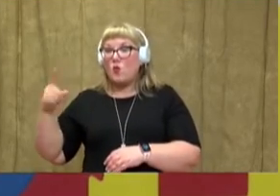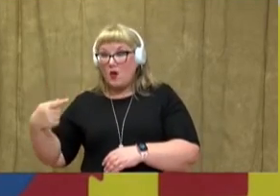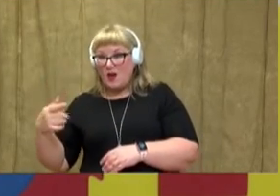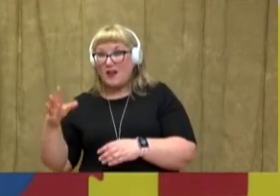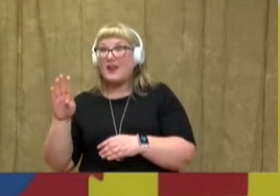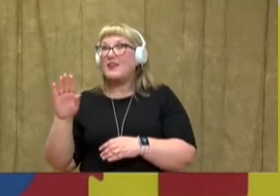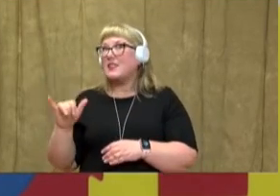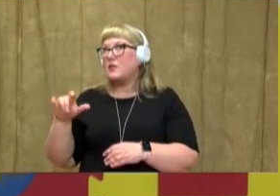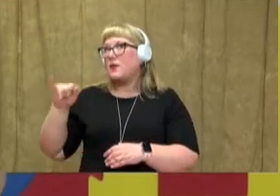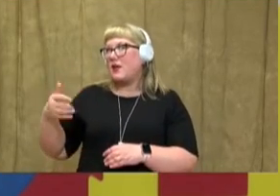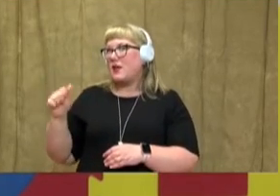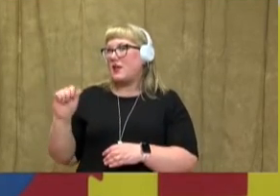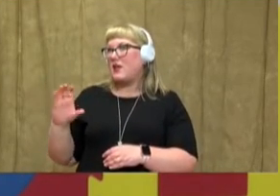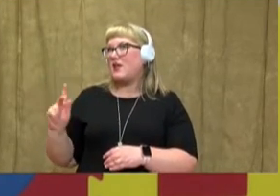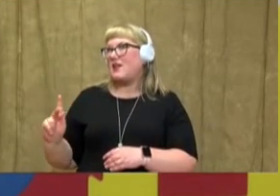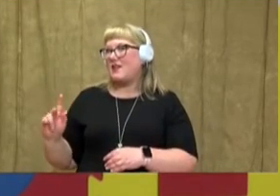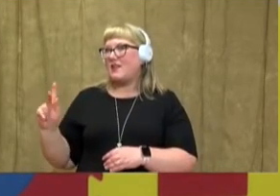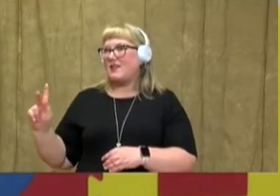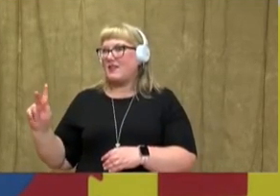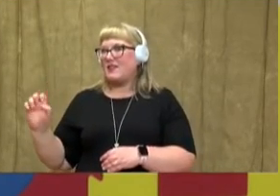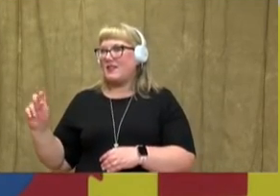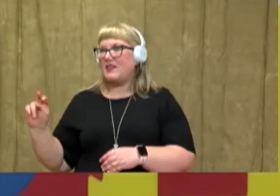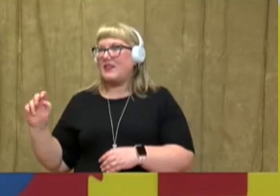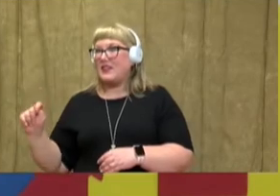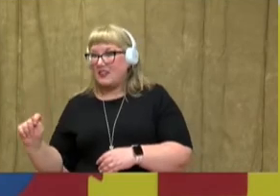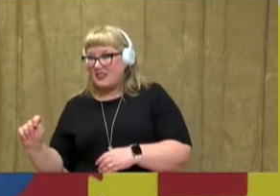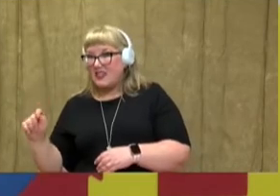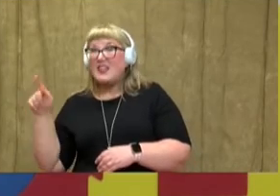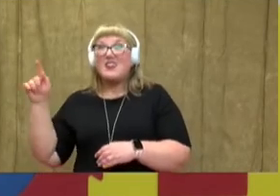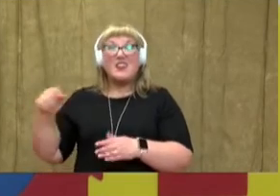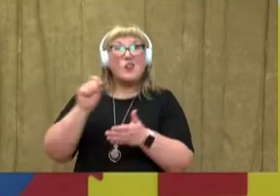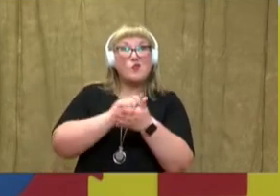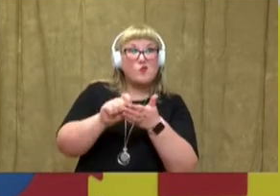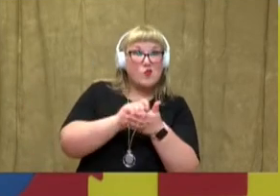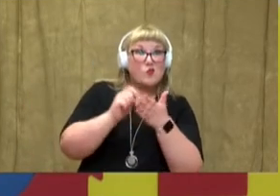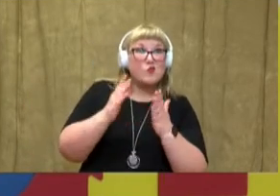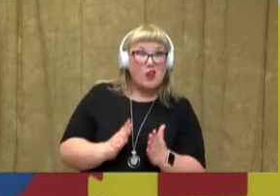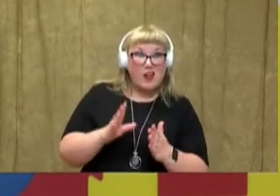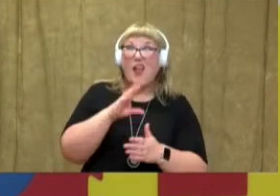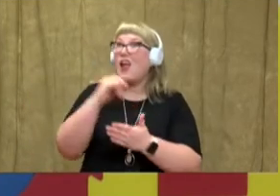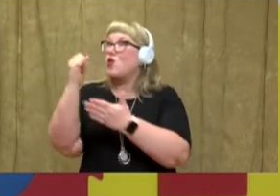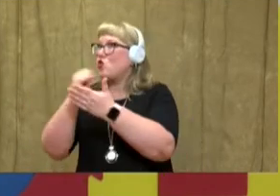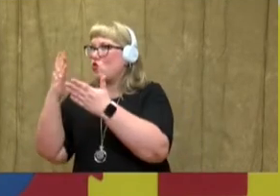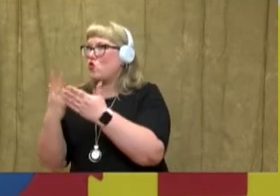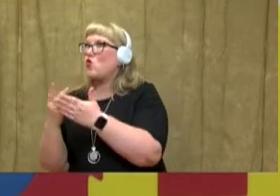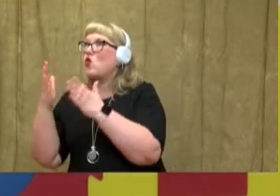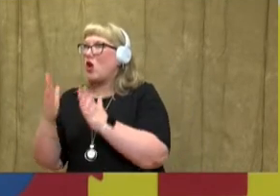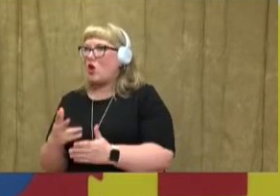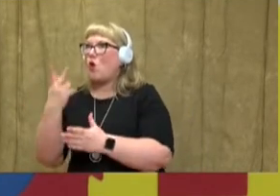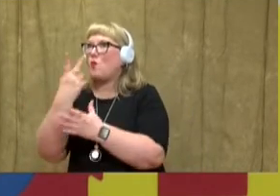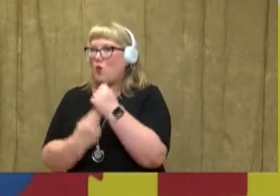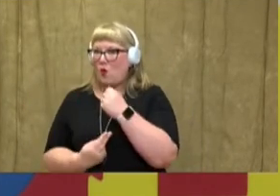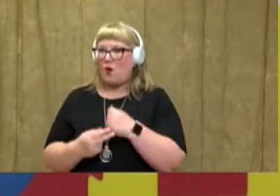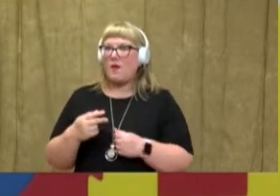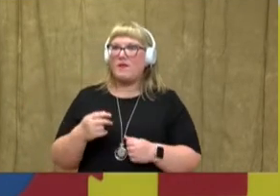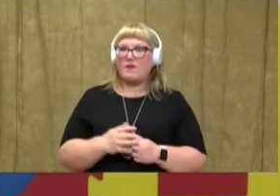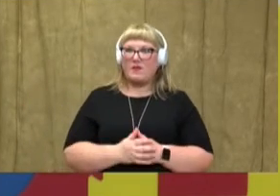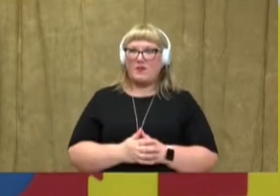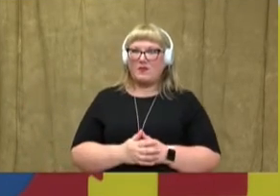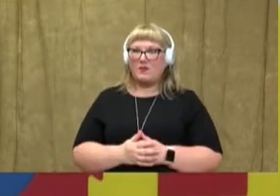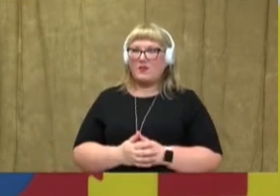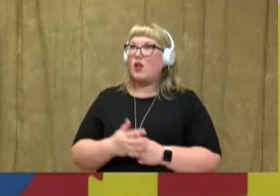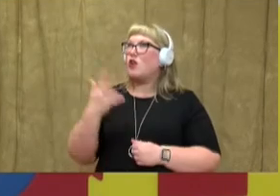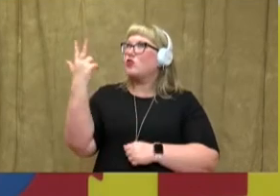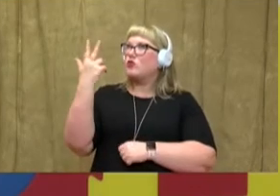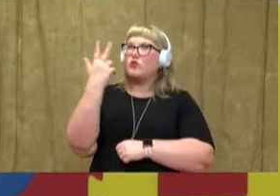what? Jack Kent is the author. Jack Kent is the illustrator. That's 3 days in a row that we